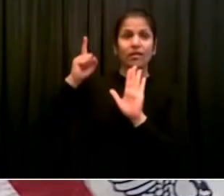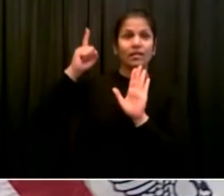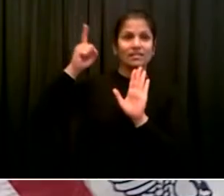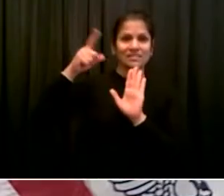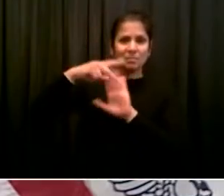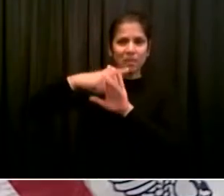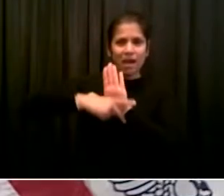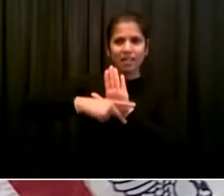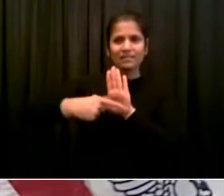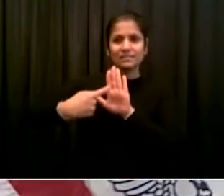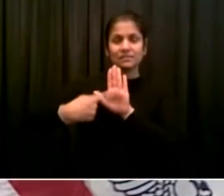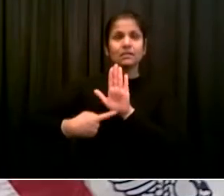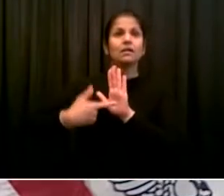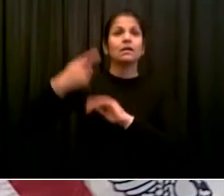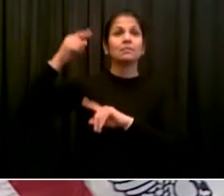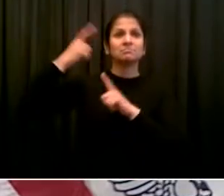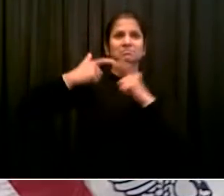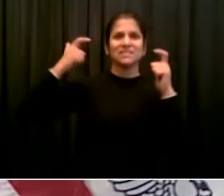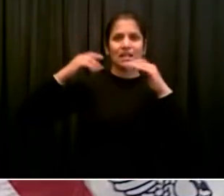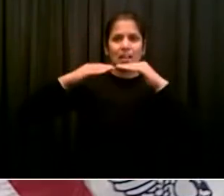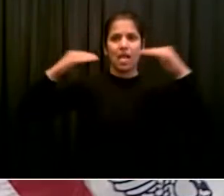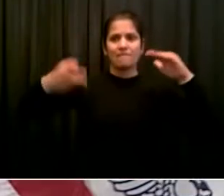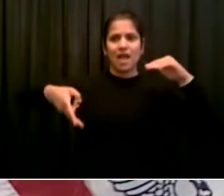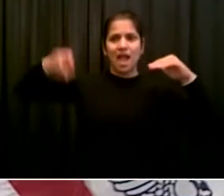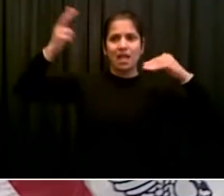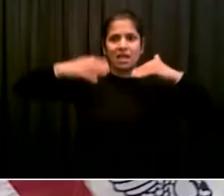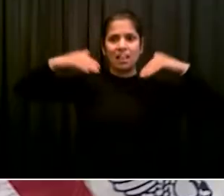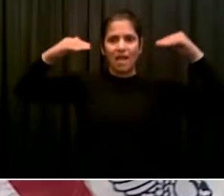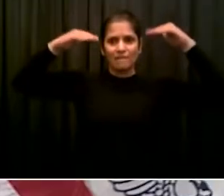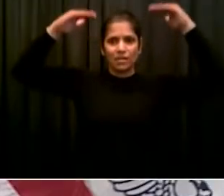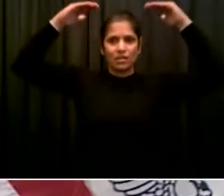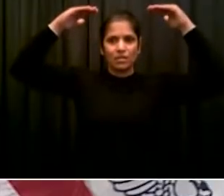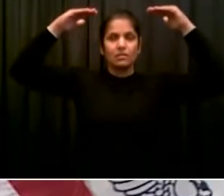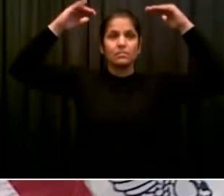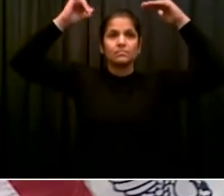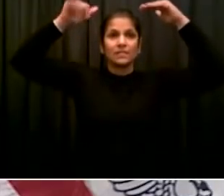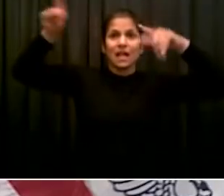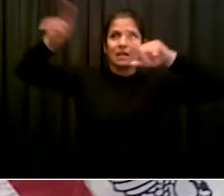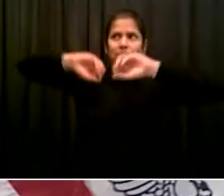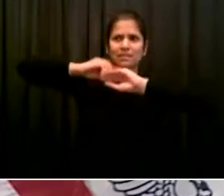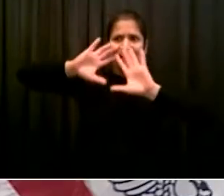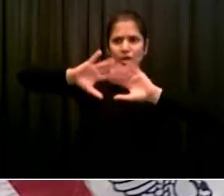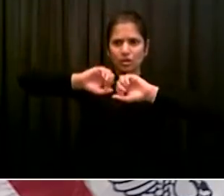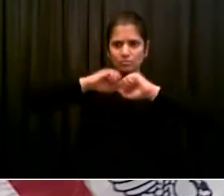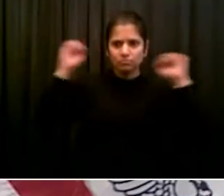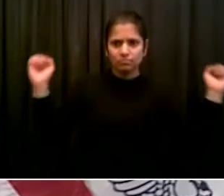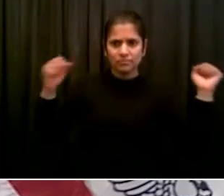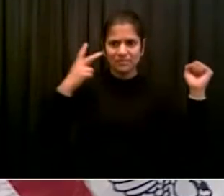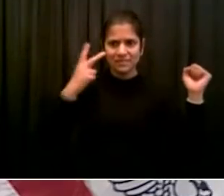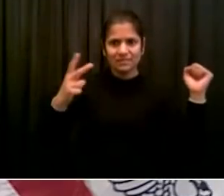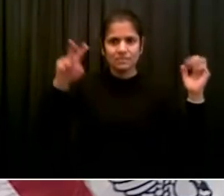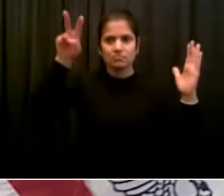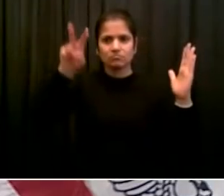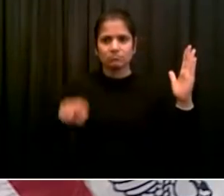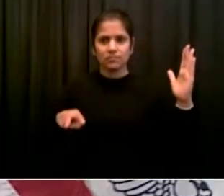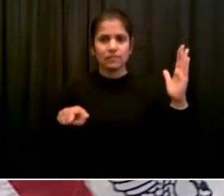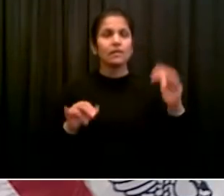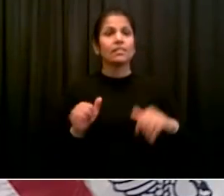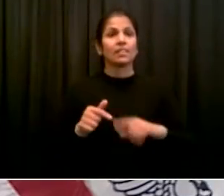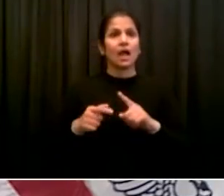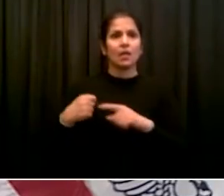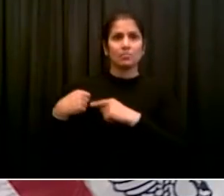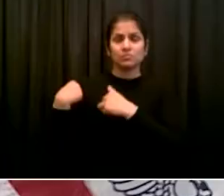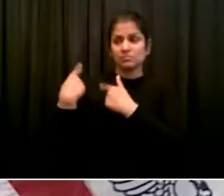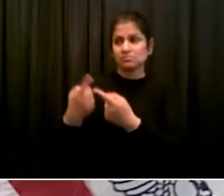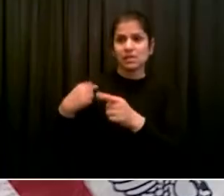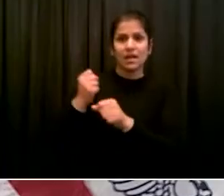bigger level. We have to be clear about the fact that over the years, there's been more and more recognition that